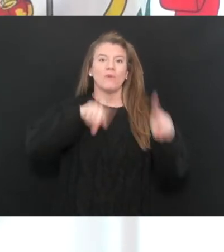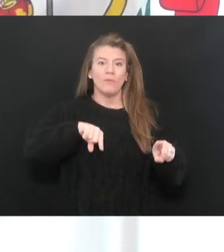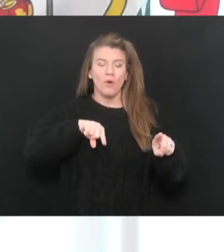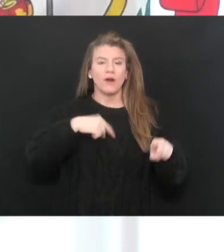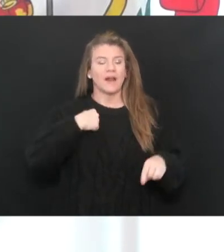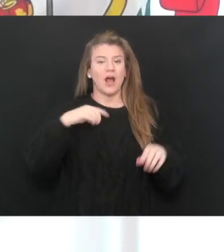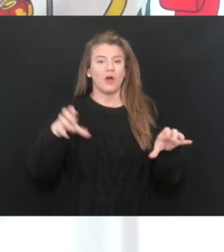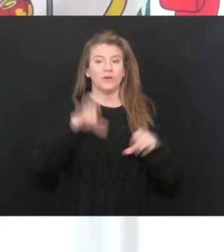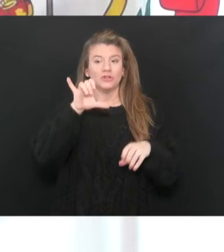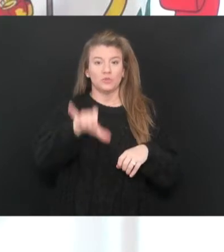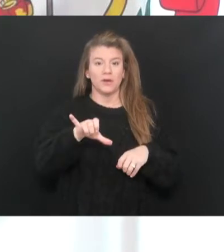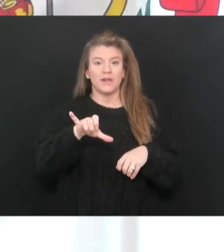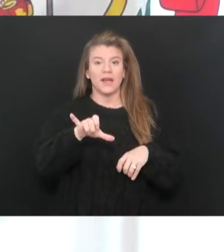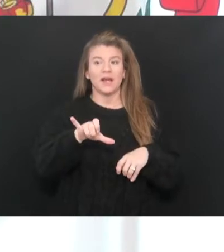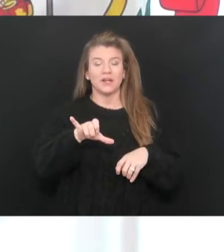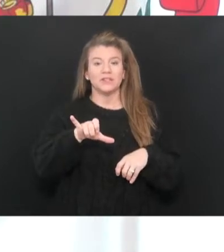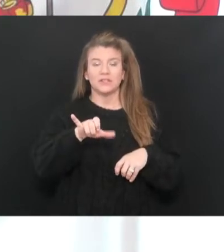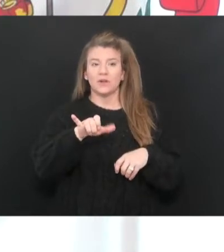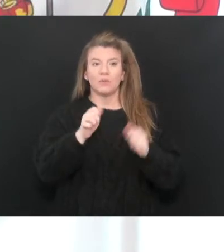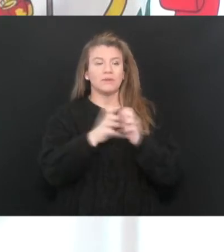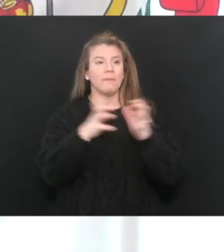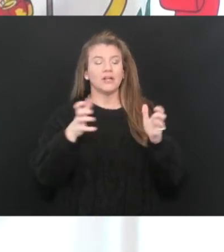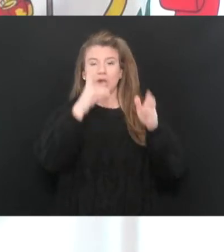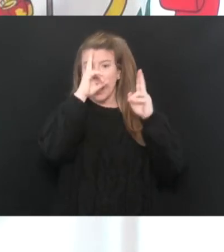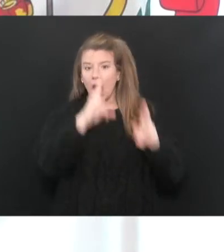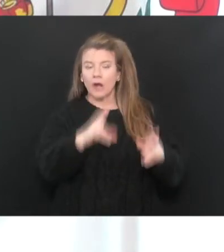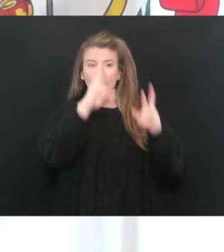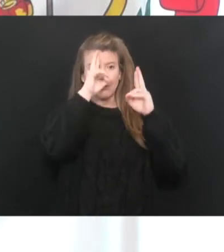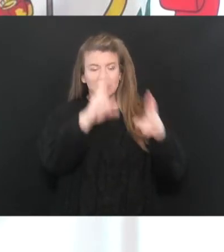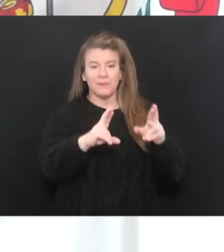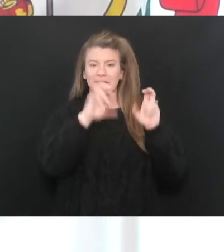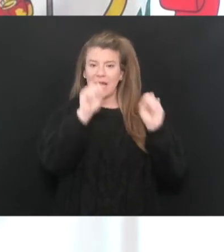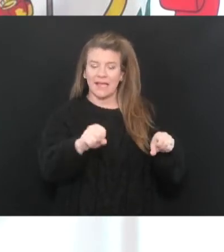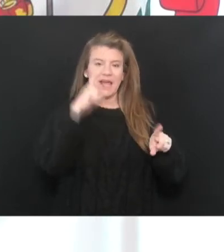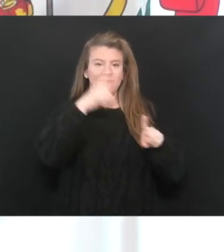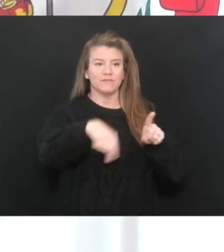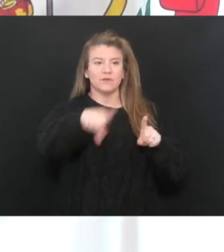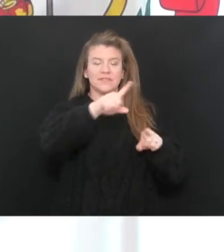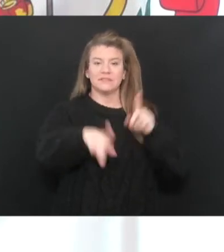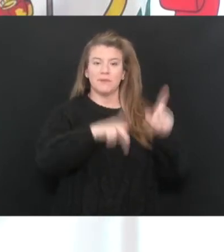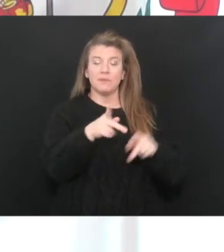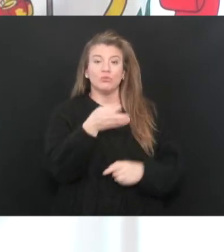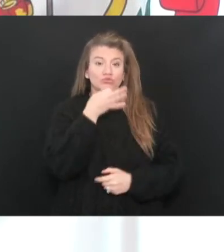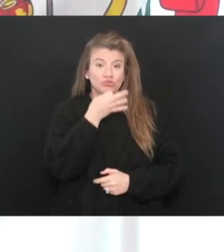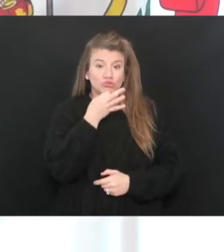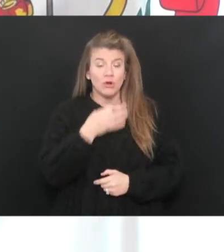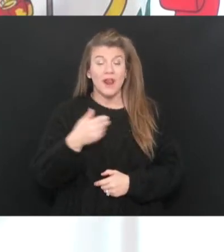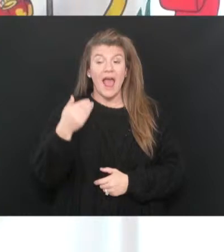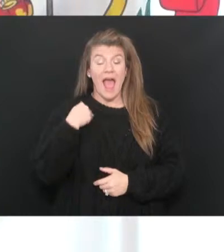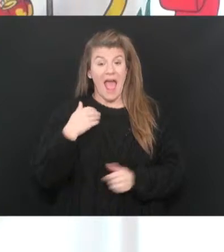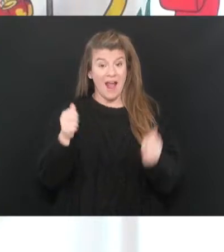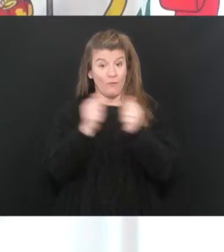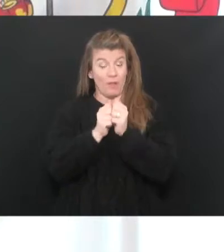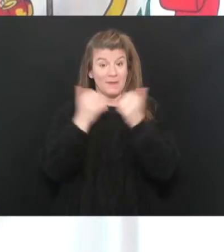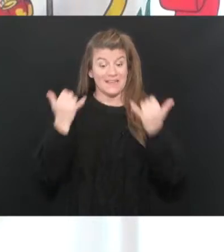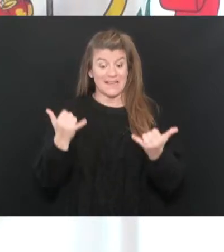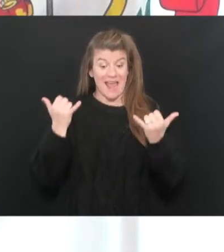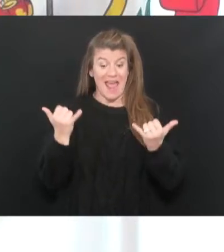I'll be doing that with as much honor and respect for these people as I can in just a few minutes. I've got with me